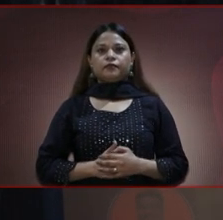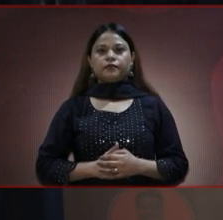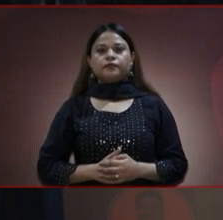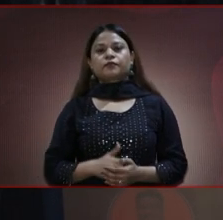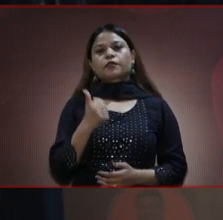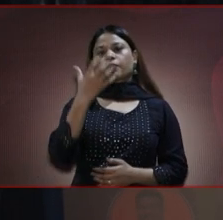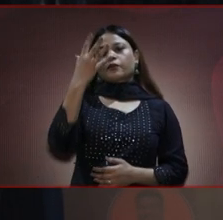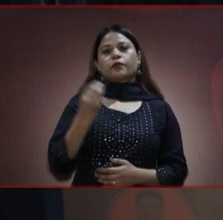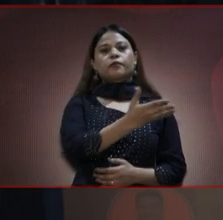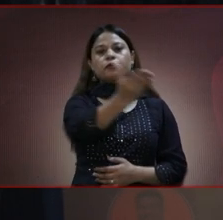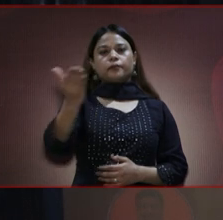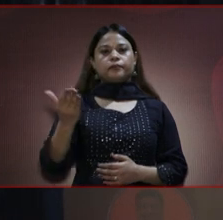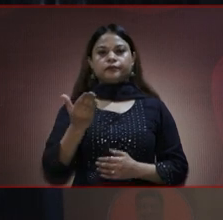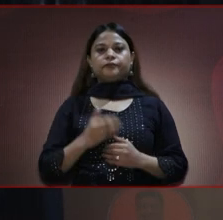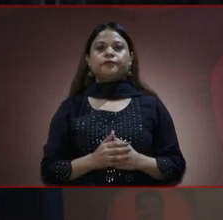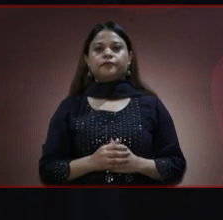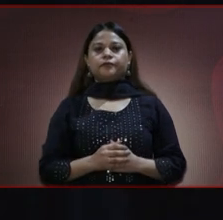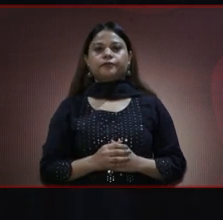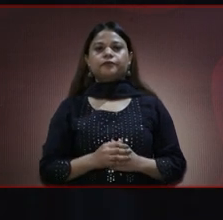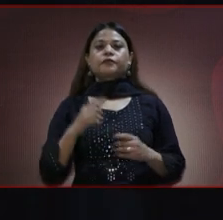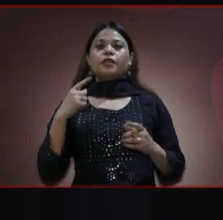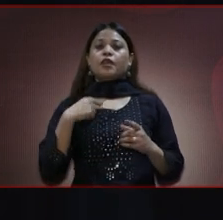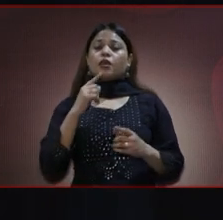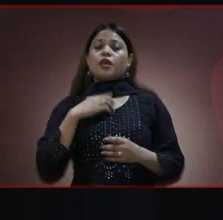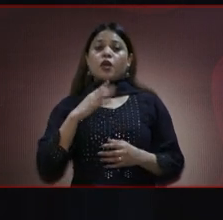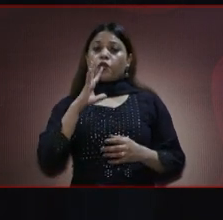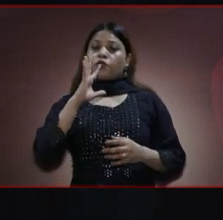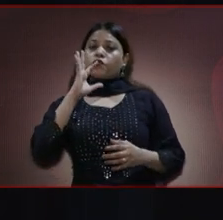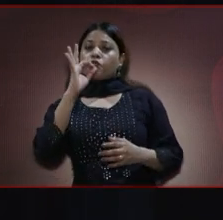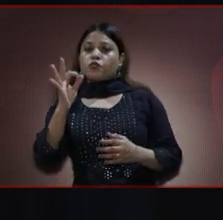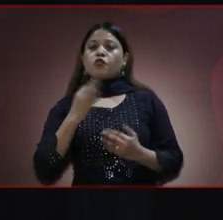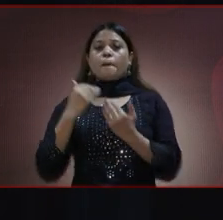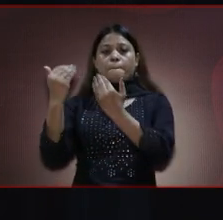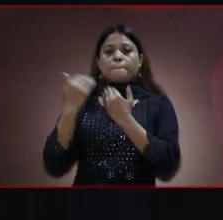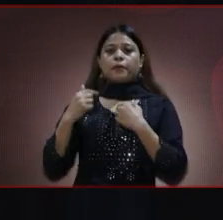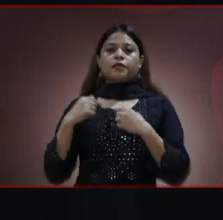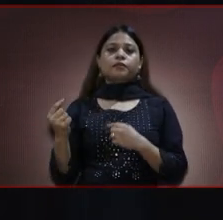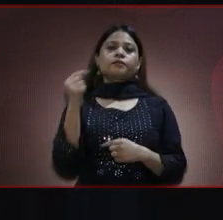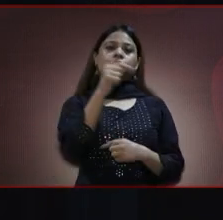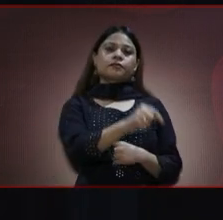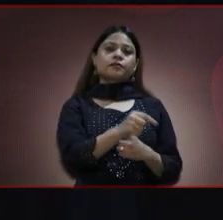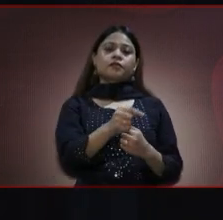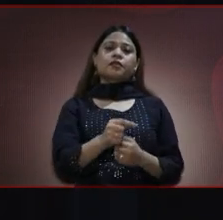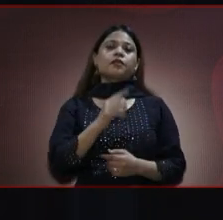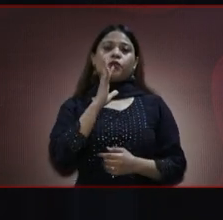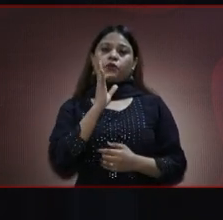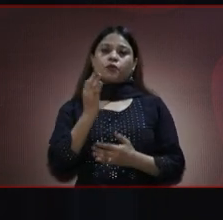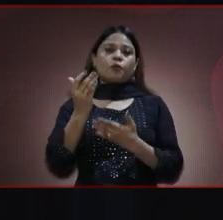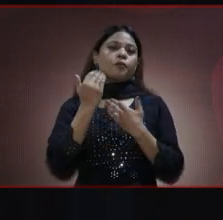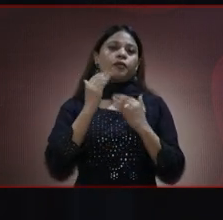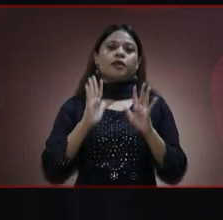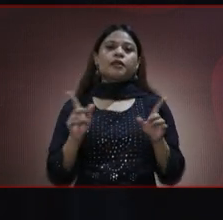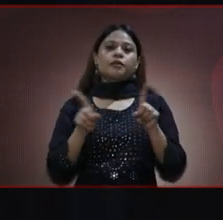Good evening, everyone. I'm honored to be part of this momentous occasion, and I would like to begin